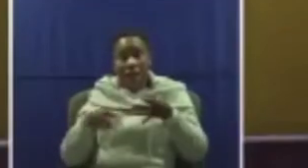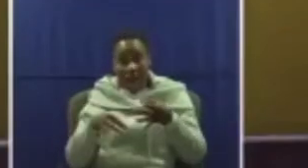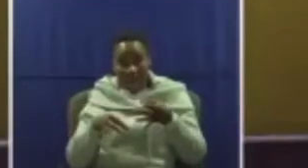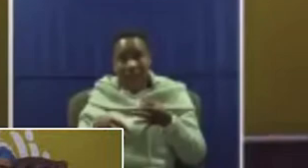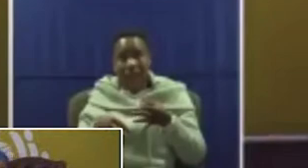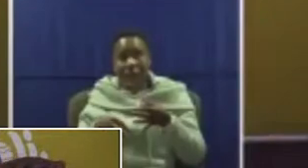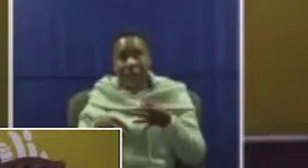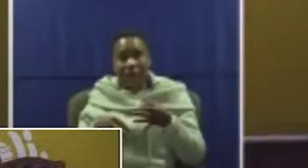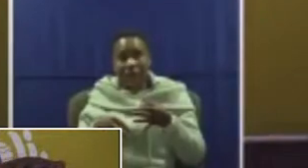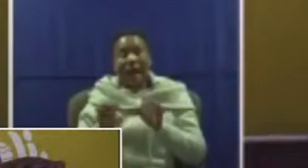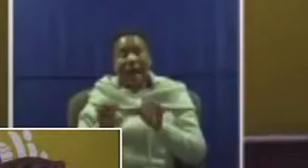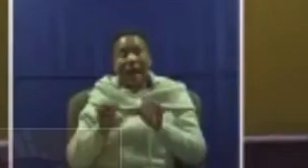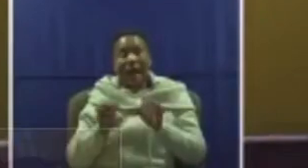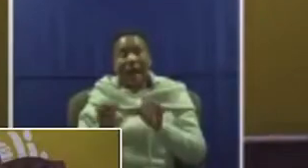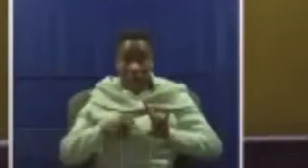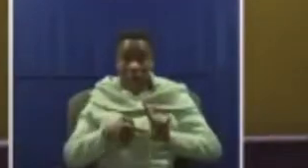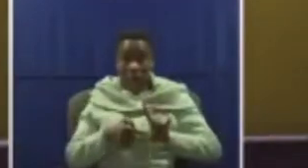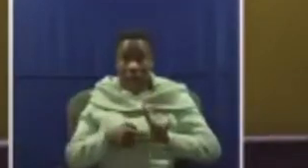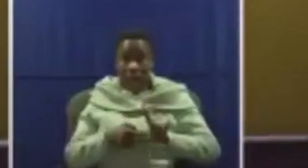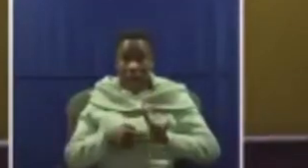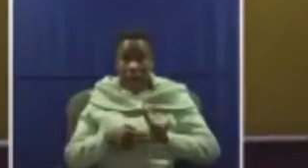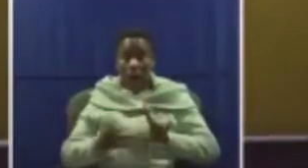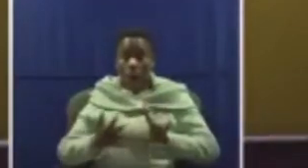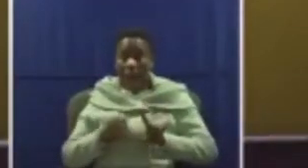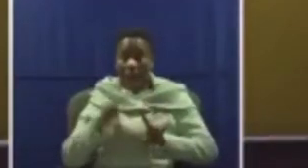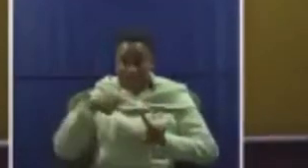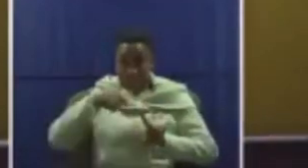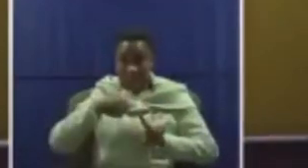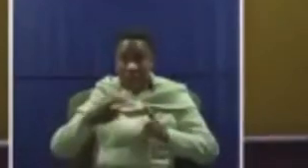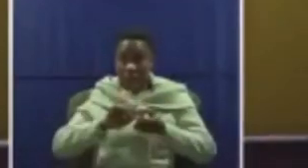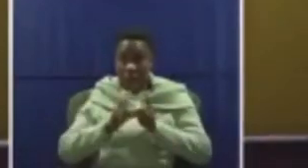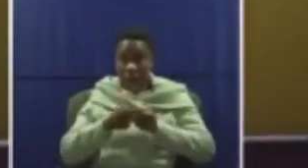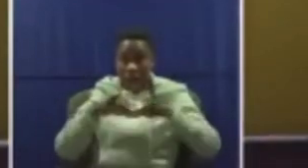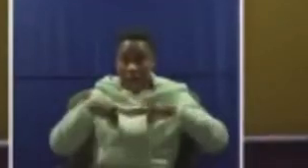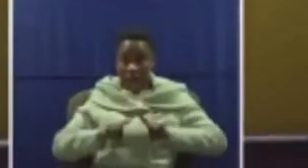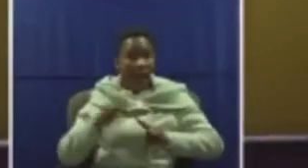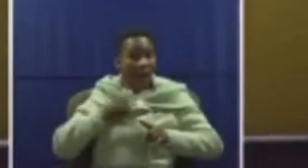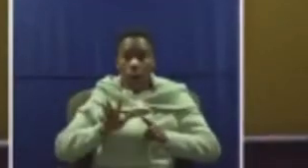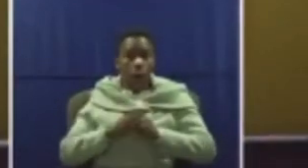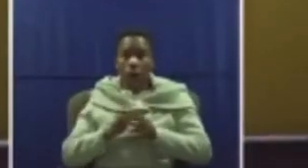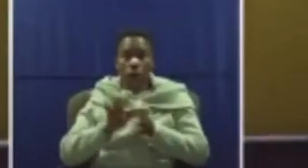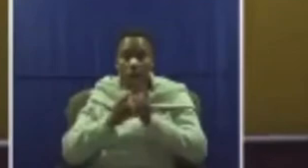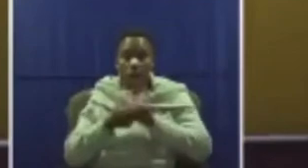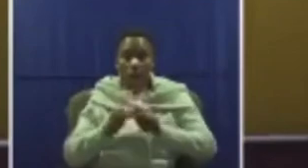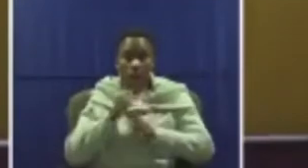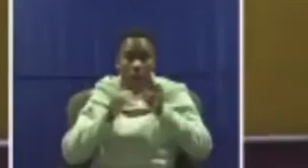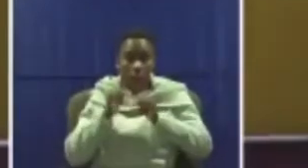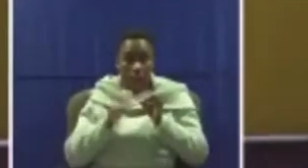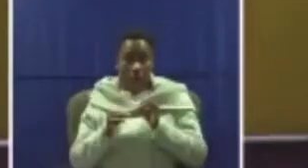Allow me to do things. I want to be a presiding officer. I don't want to be political.